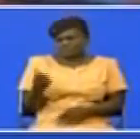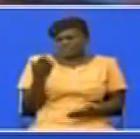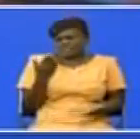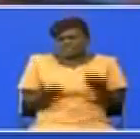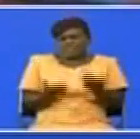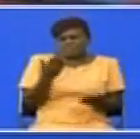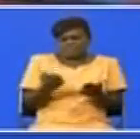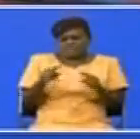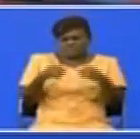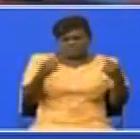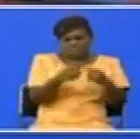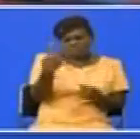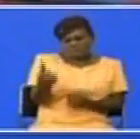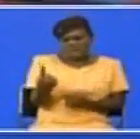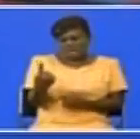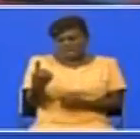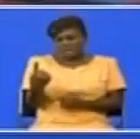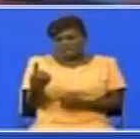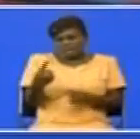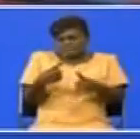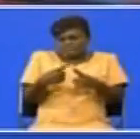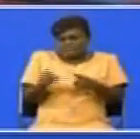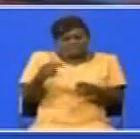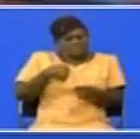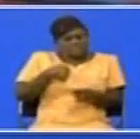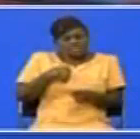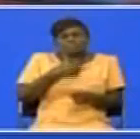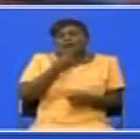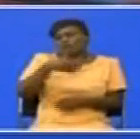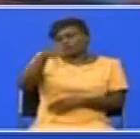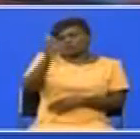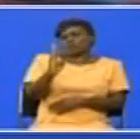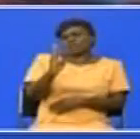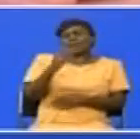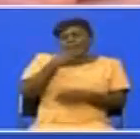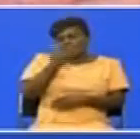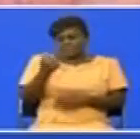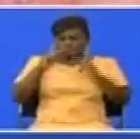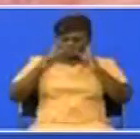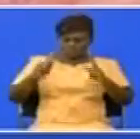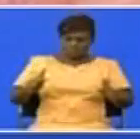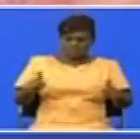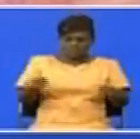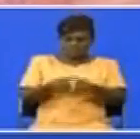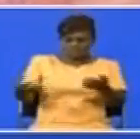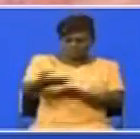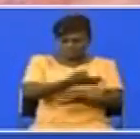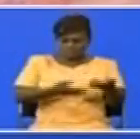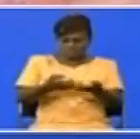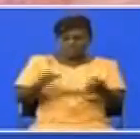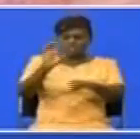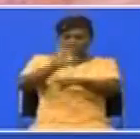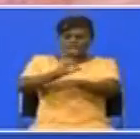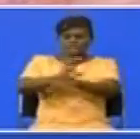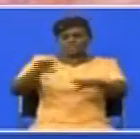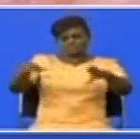You may hurt one or one may hurt you, but as a man of God, I think you need to live in harmony. Akijumuika na waumini wa kanisa lake